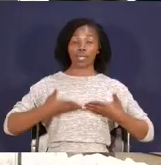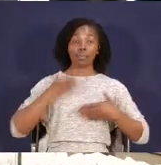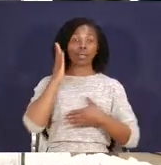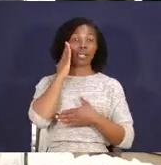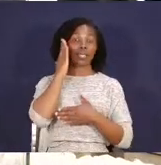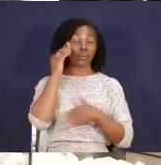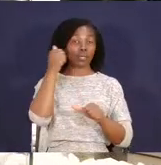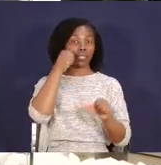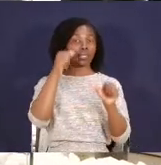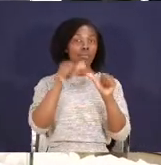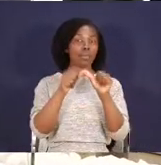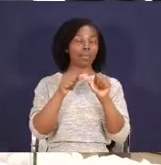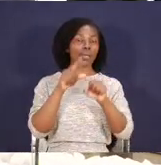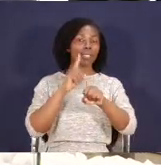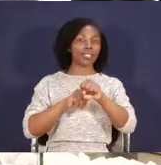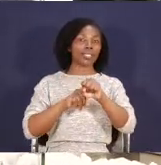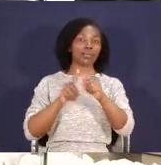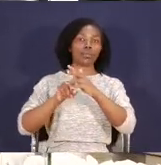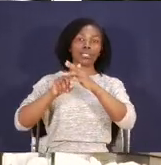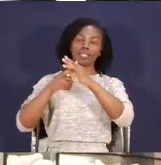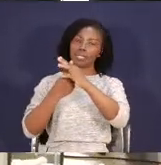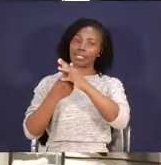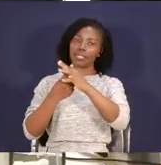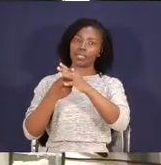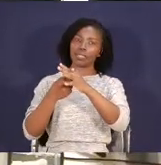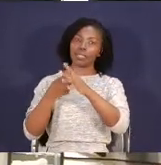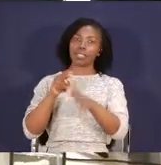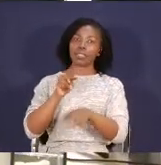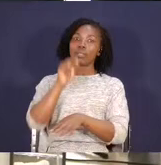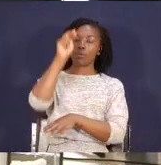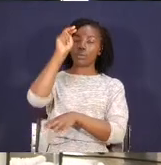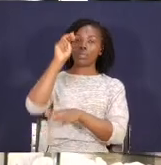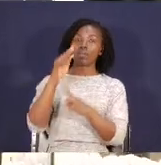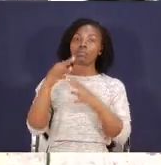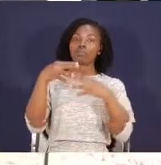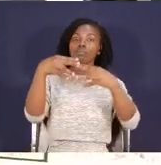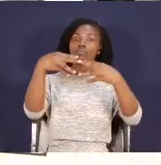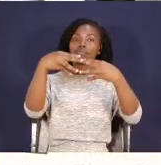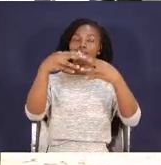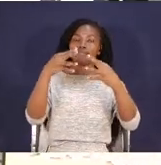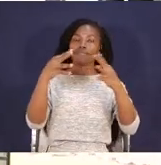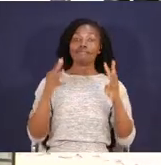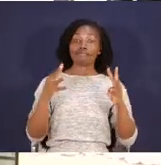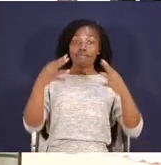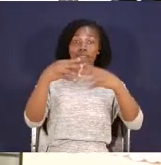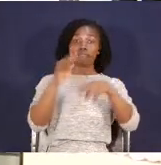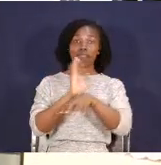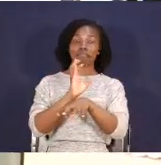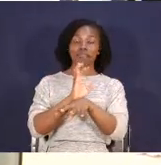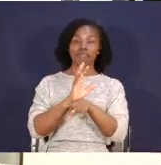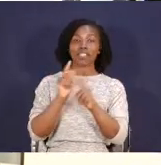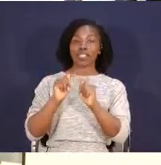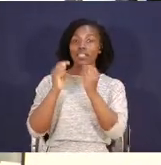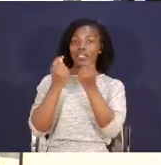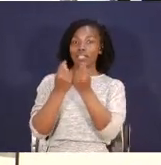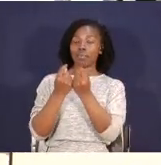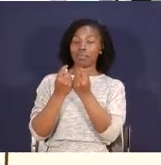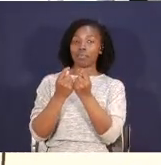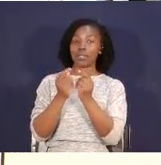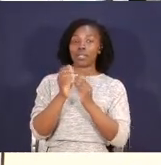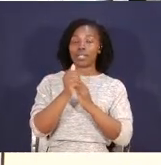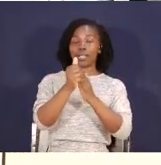remember the planting of Northgate. Your church gave the initial gift that got us in that direction of